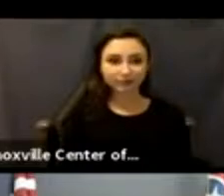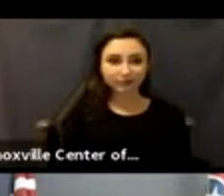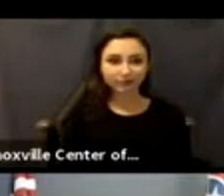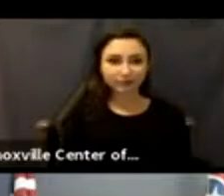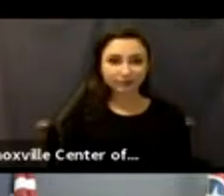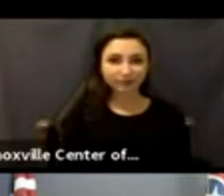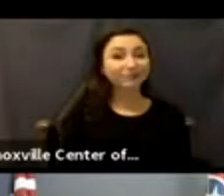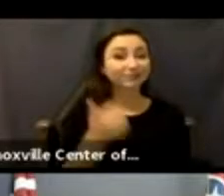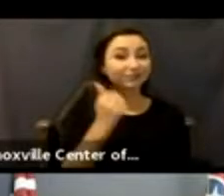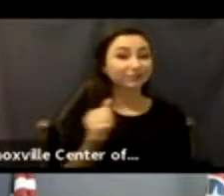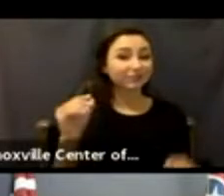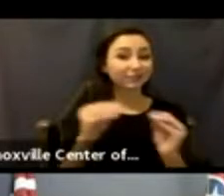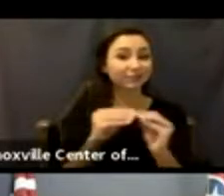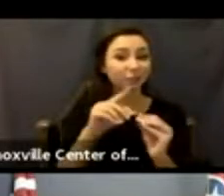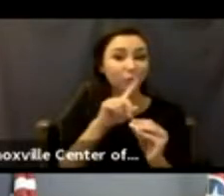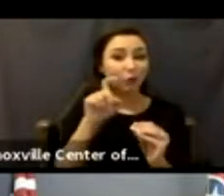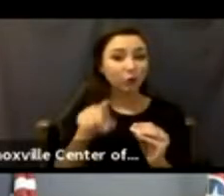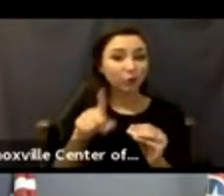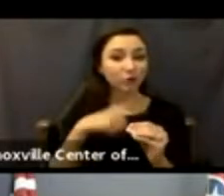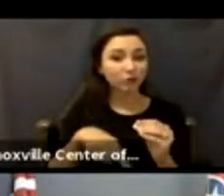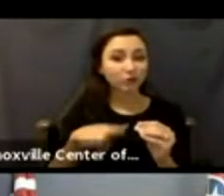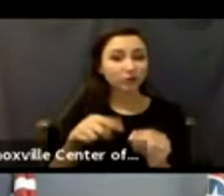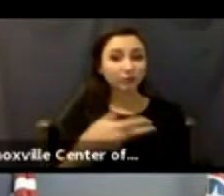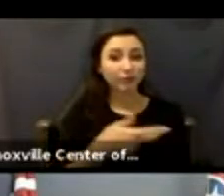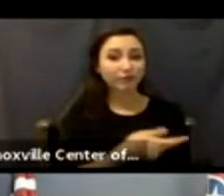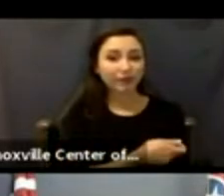Any other questions about vaccine?